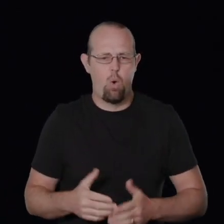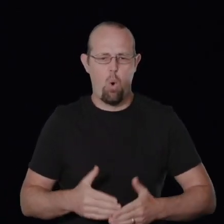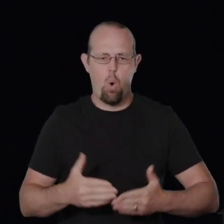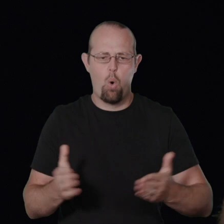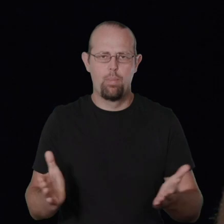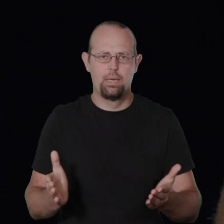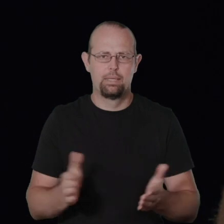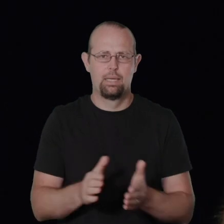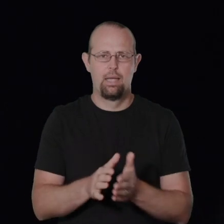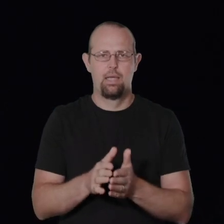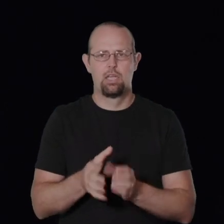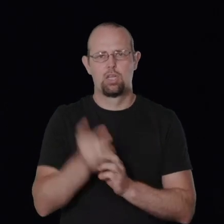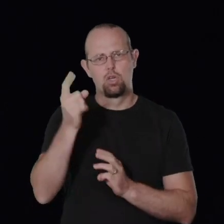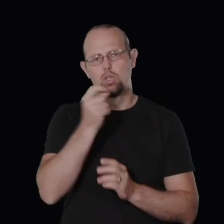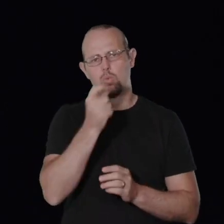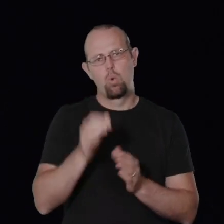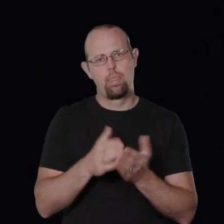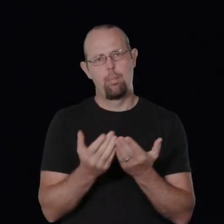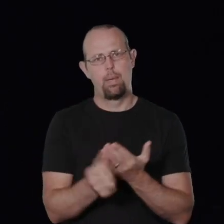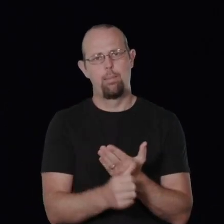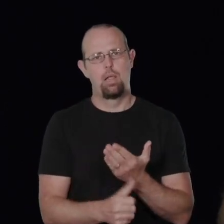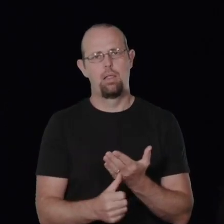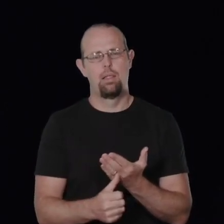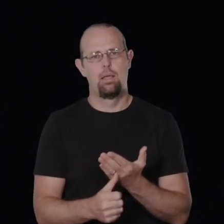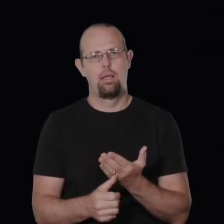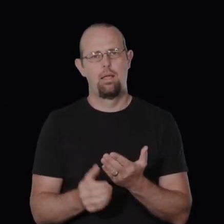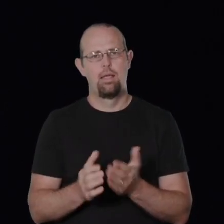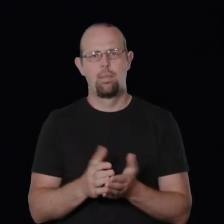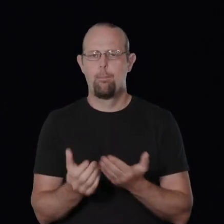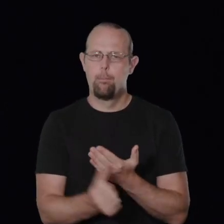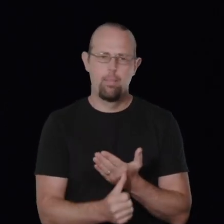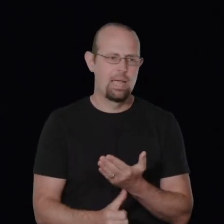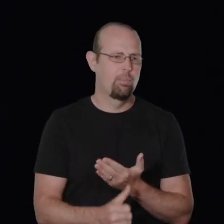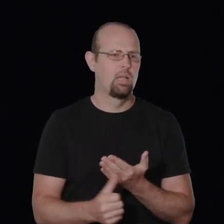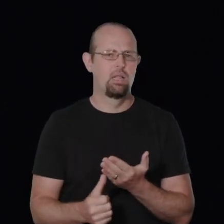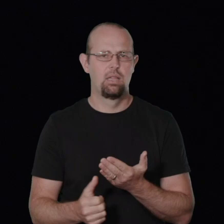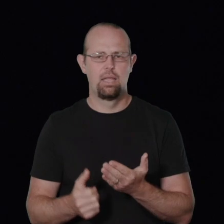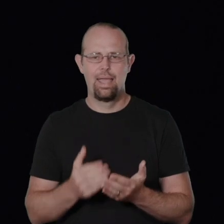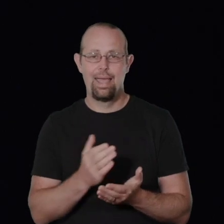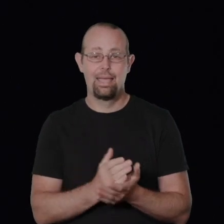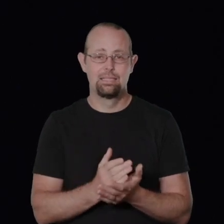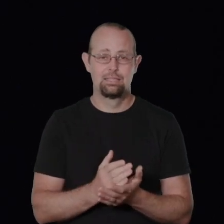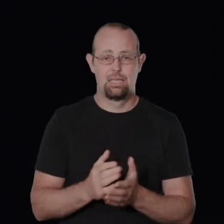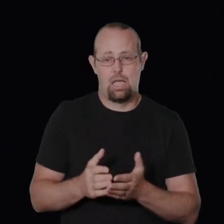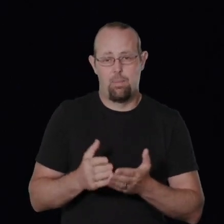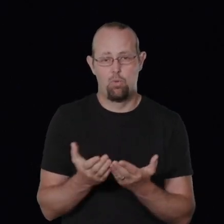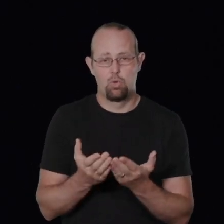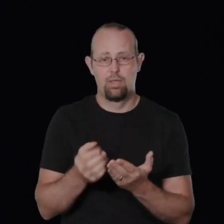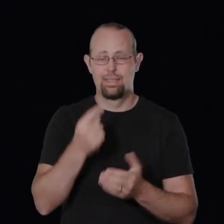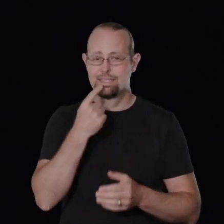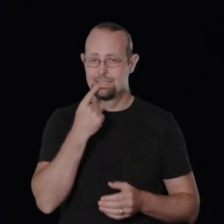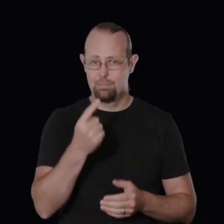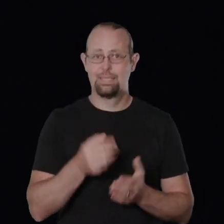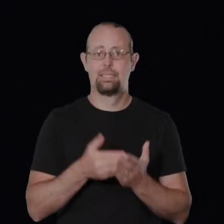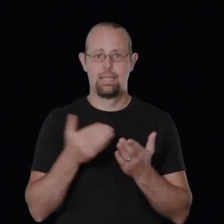a book that was once spoken, but it is a book that is now speaking. Don't